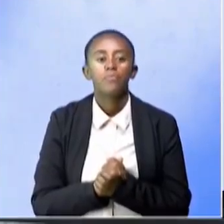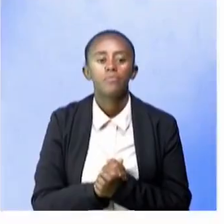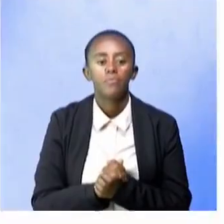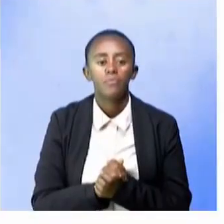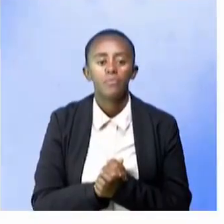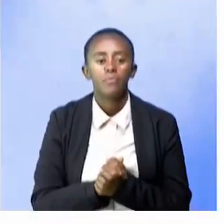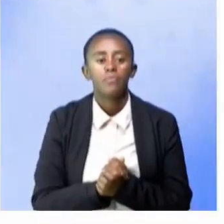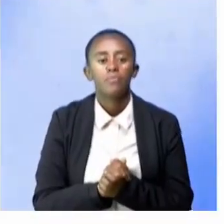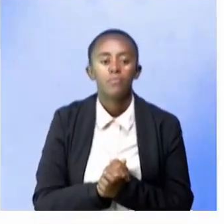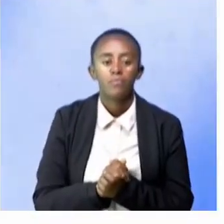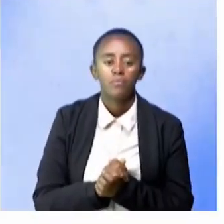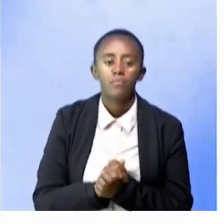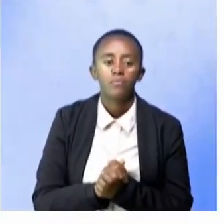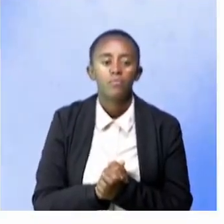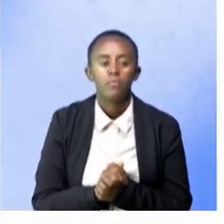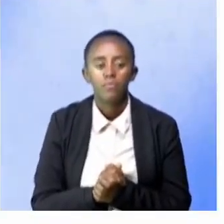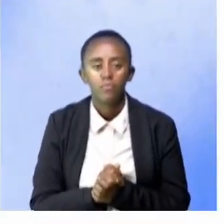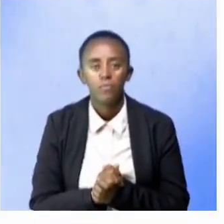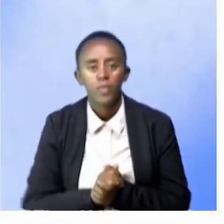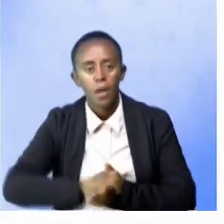Pair of words with quality.